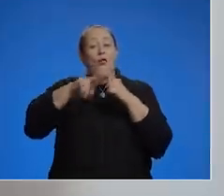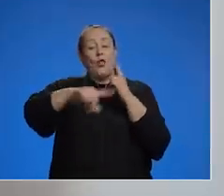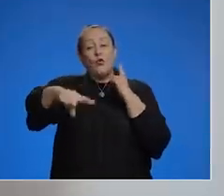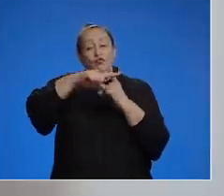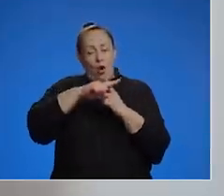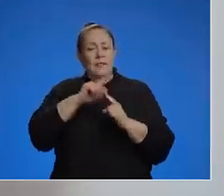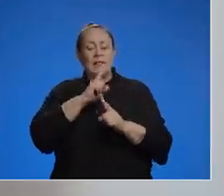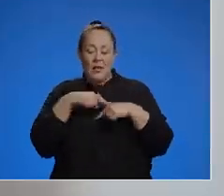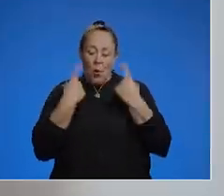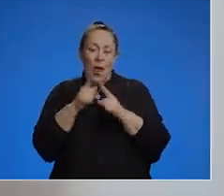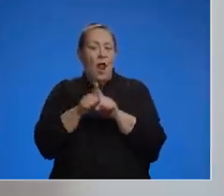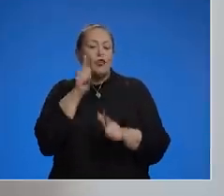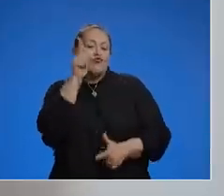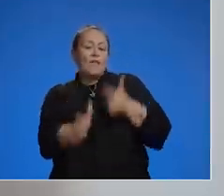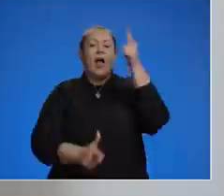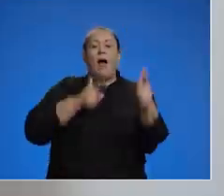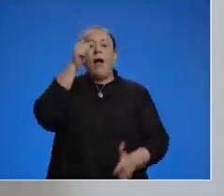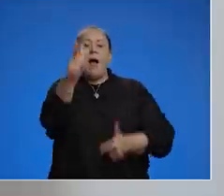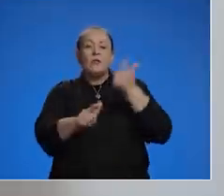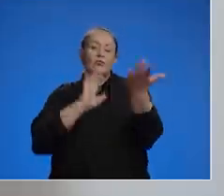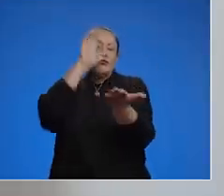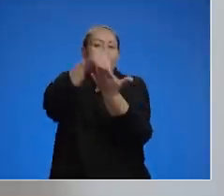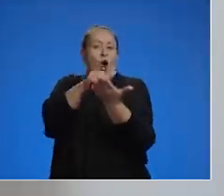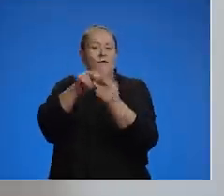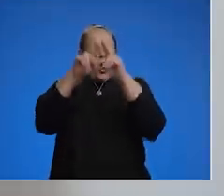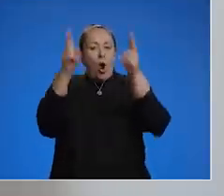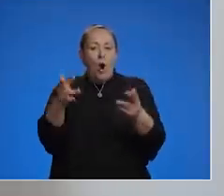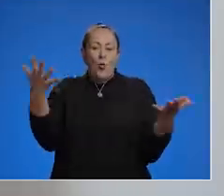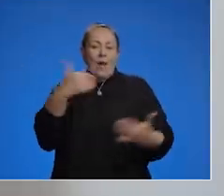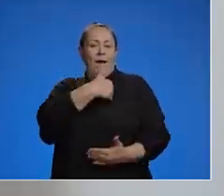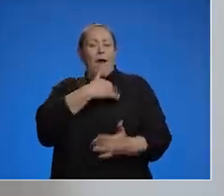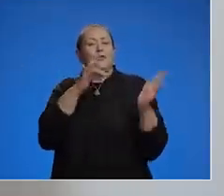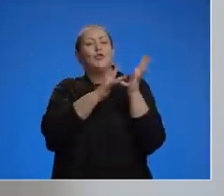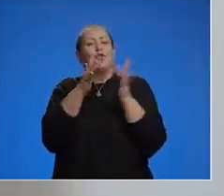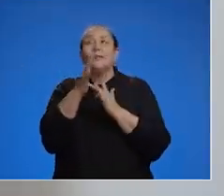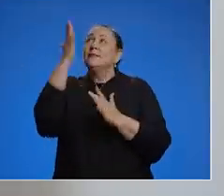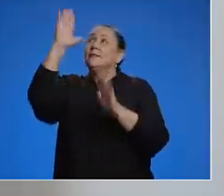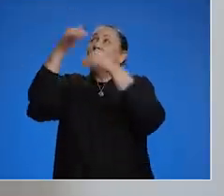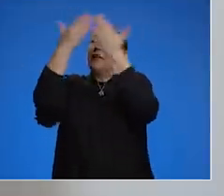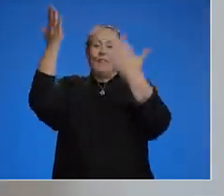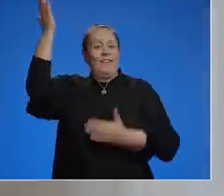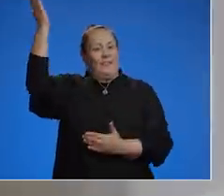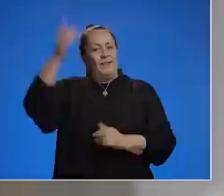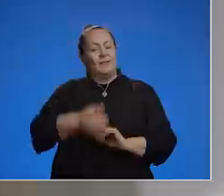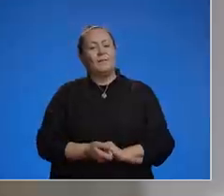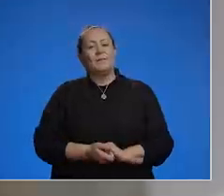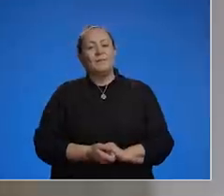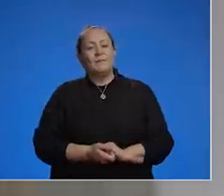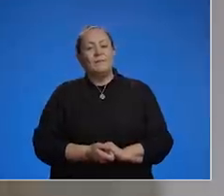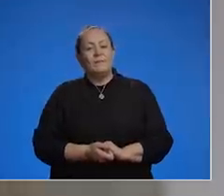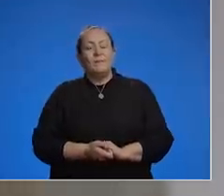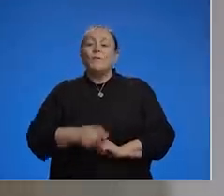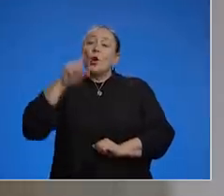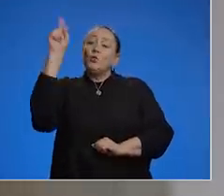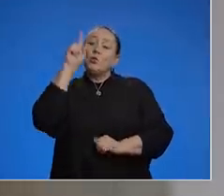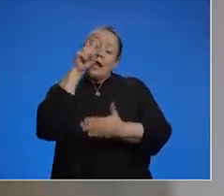travellers to the true home, the heart of Jesus, the eternity of heaven."